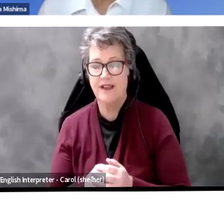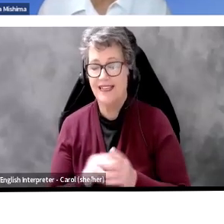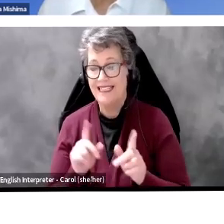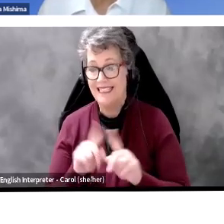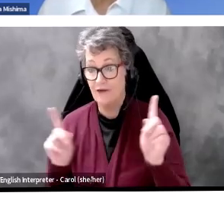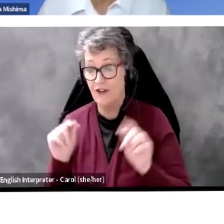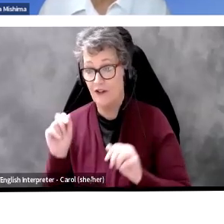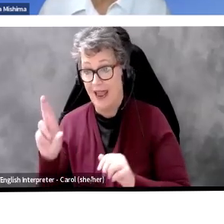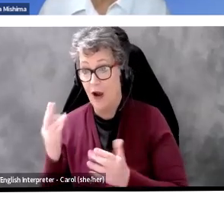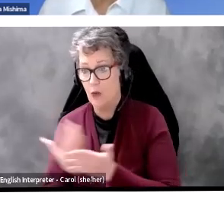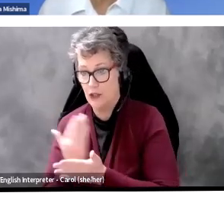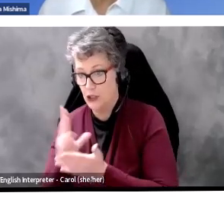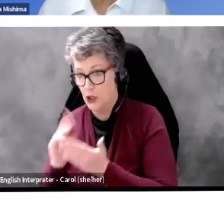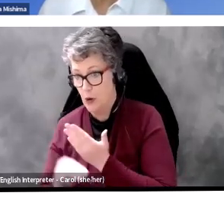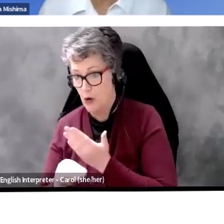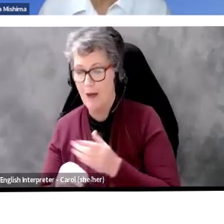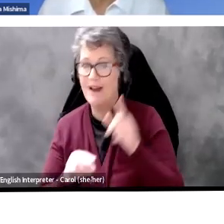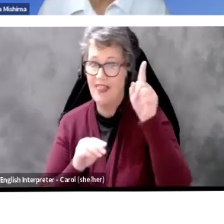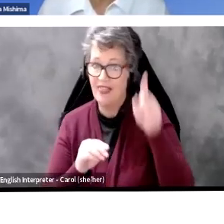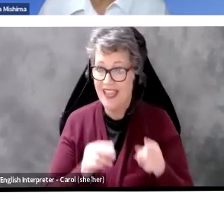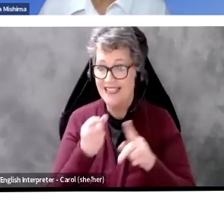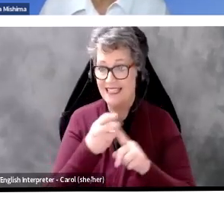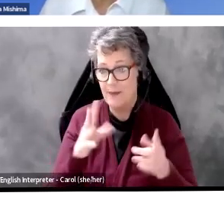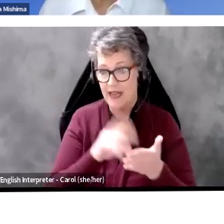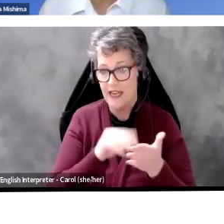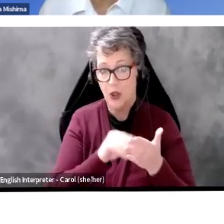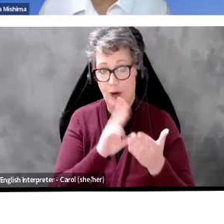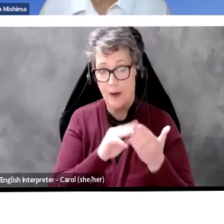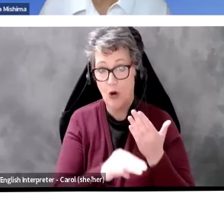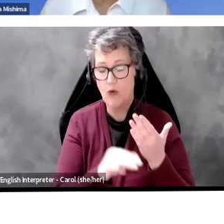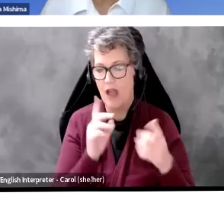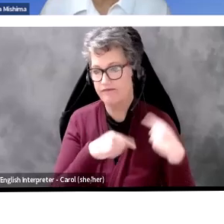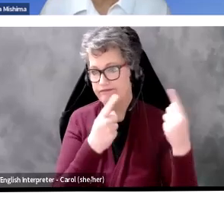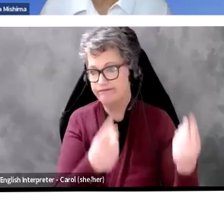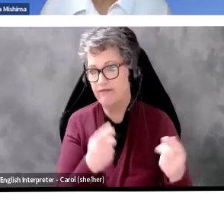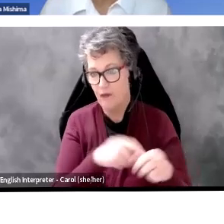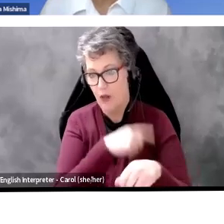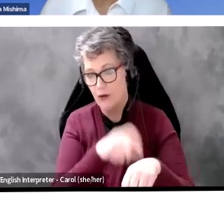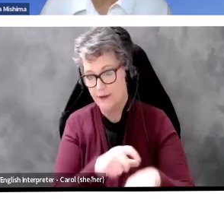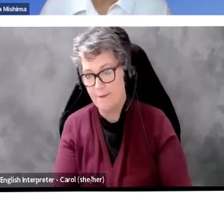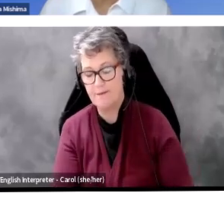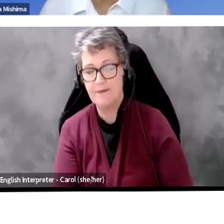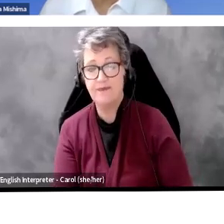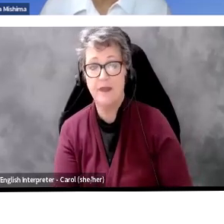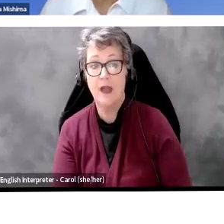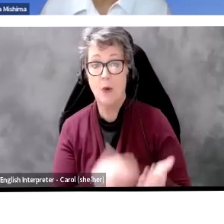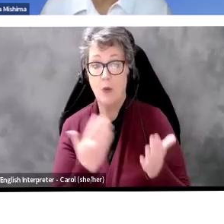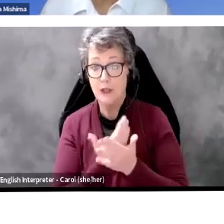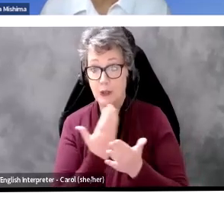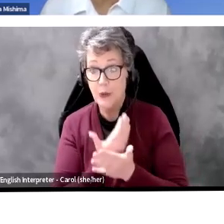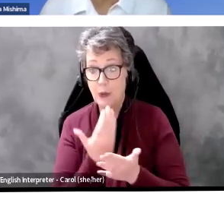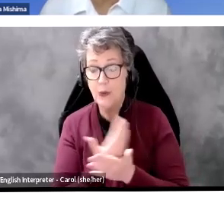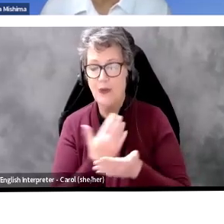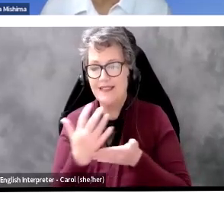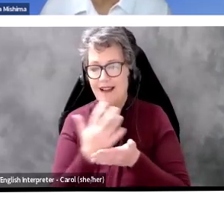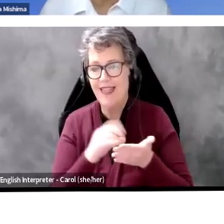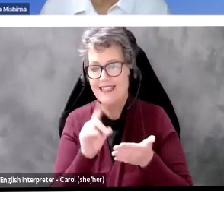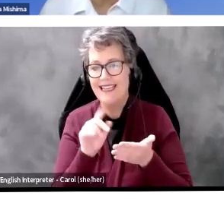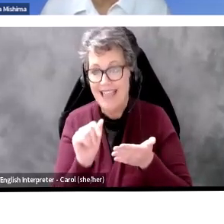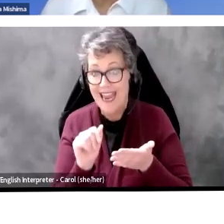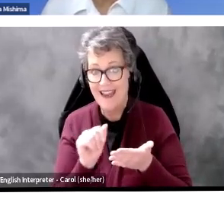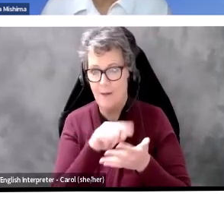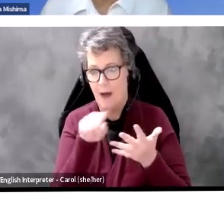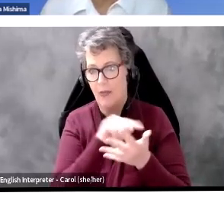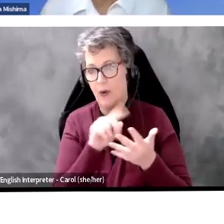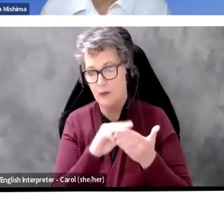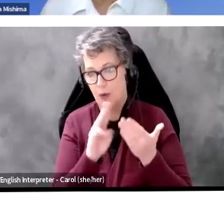which is a new program, these expanded learning programs have existed for some time, but what's new is collecting data about